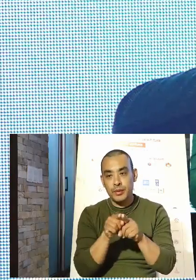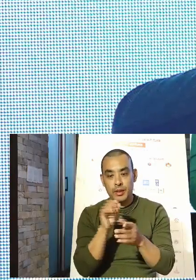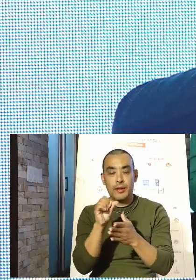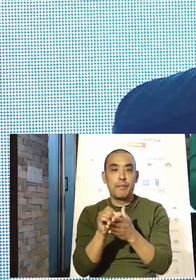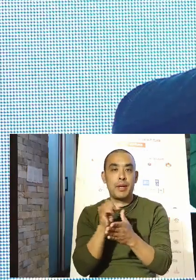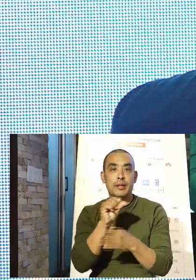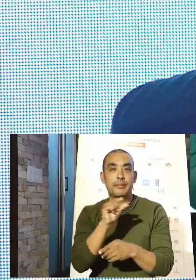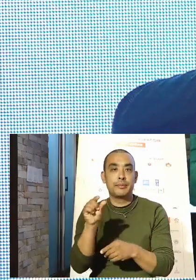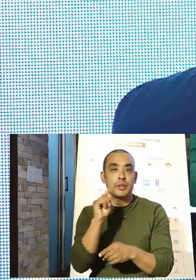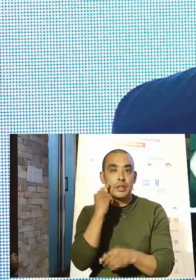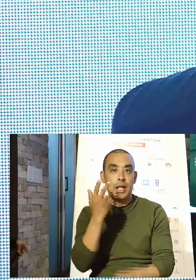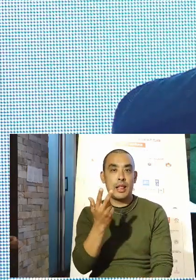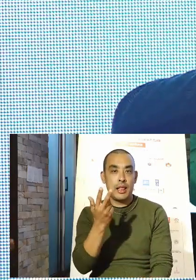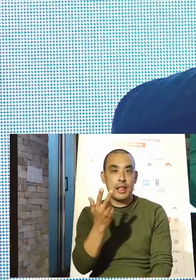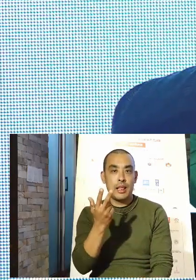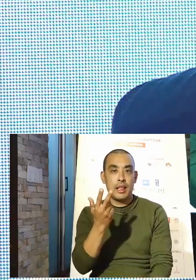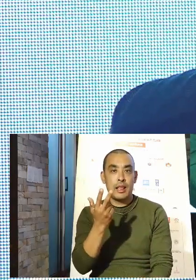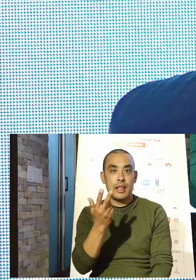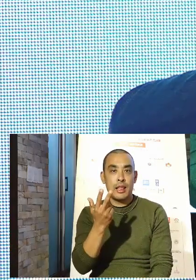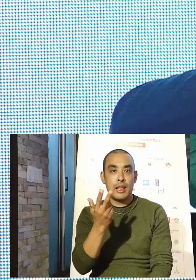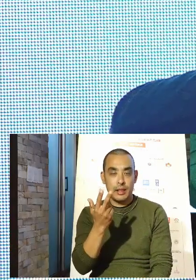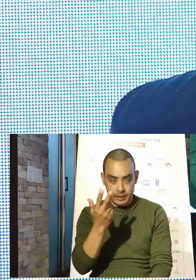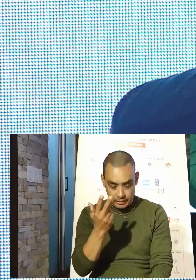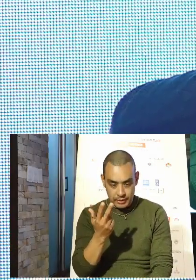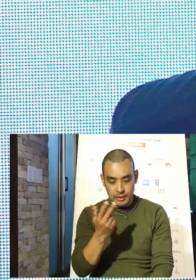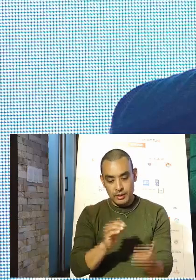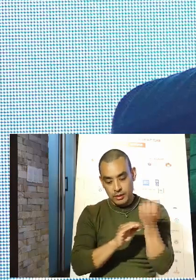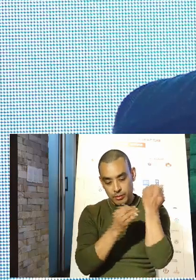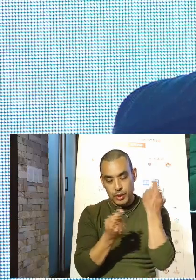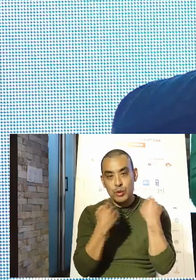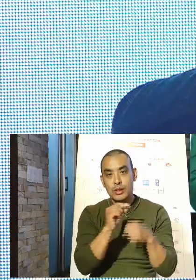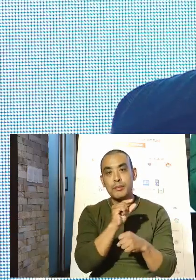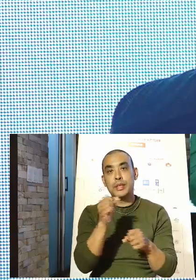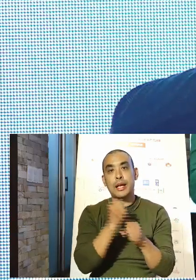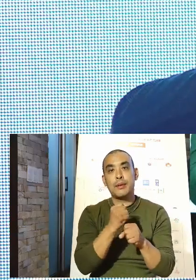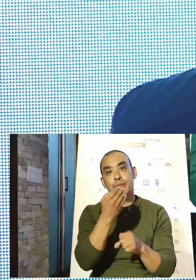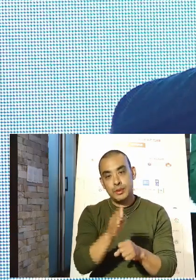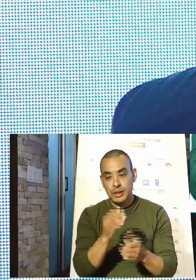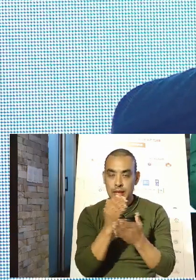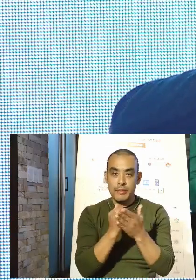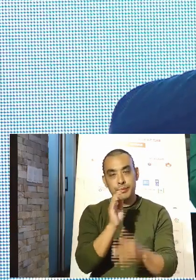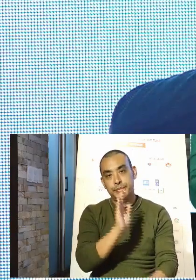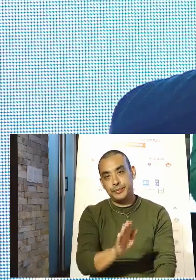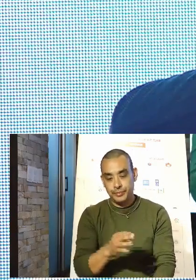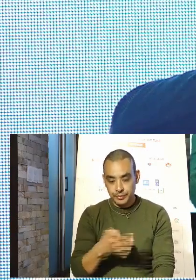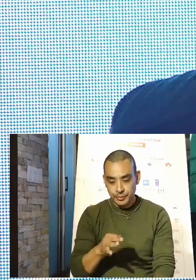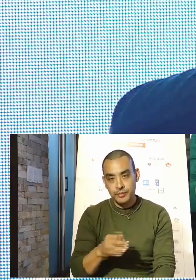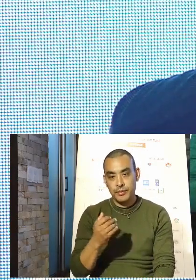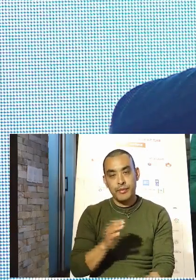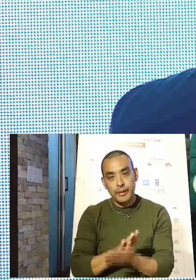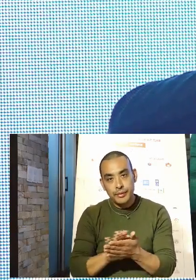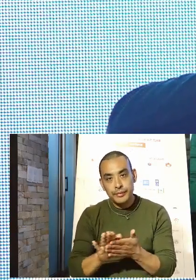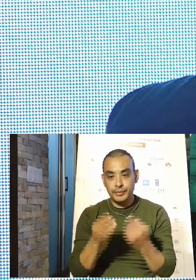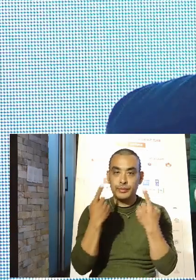in class 8 which talks about the reproduction. We have in India, we have programs like menstrual